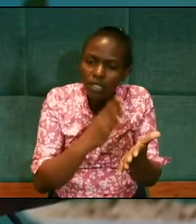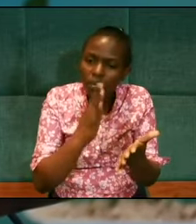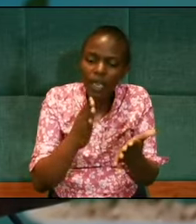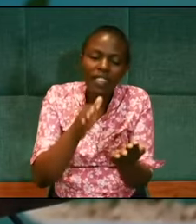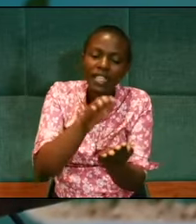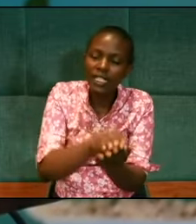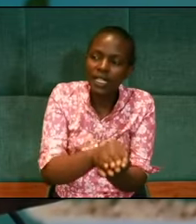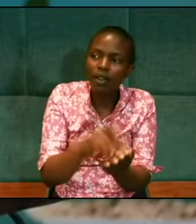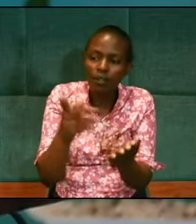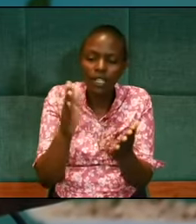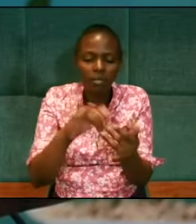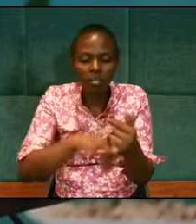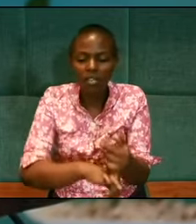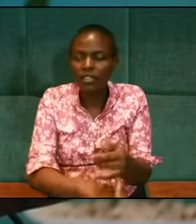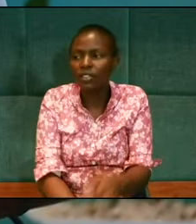marriage.